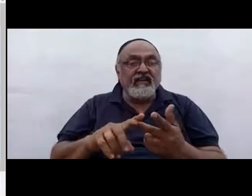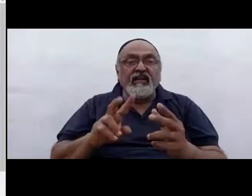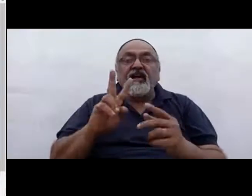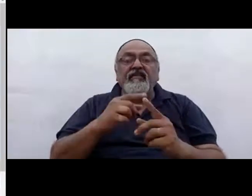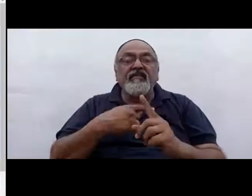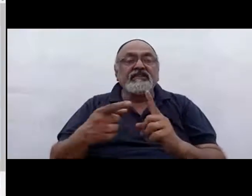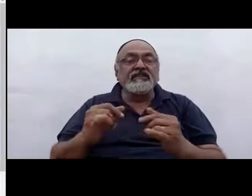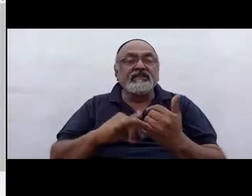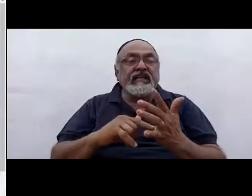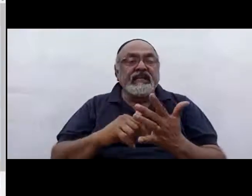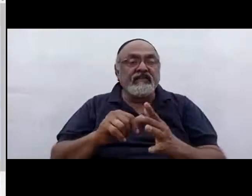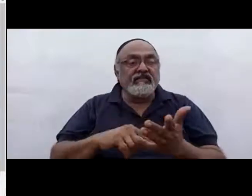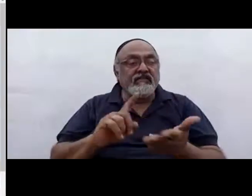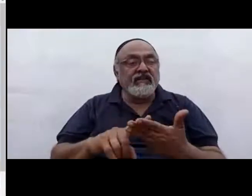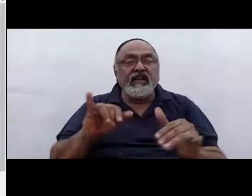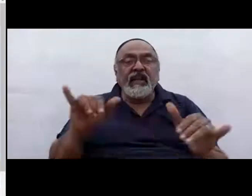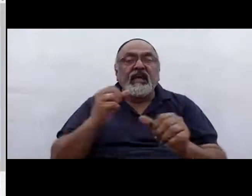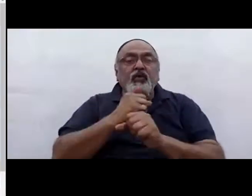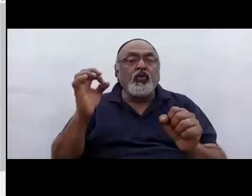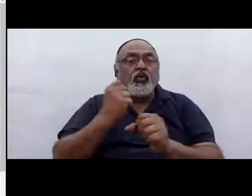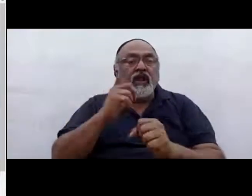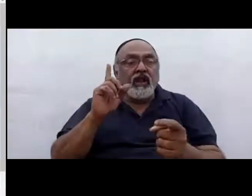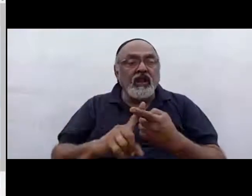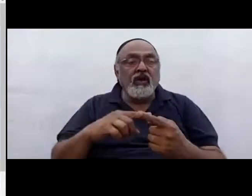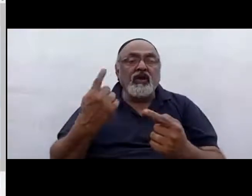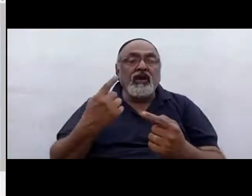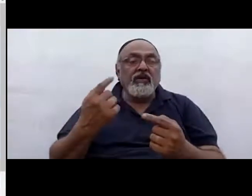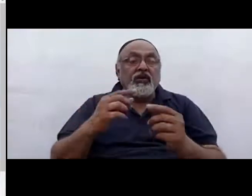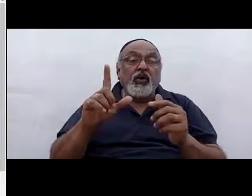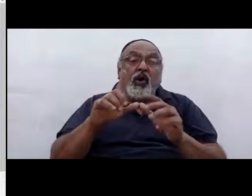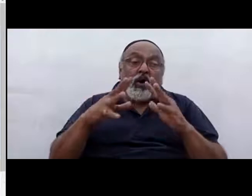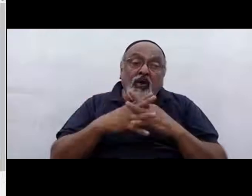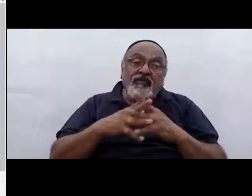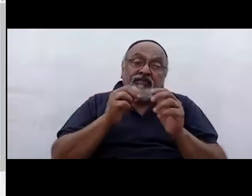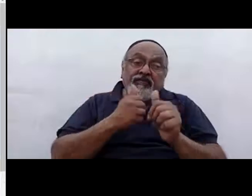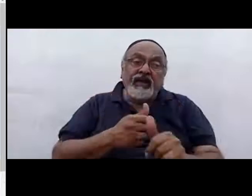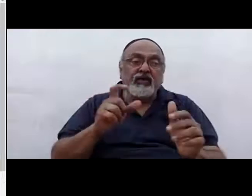Google, but with respect to law, case laws.